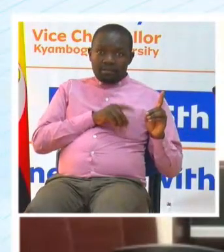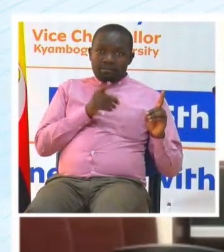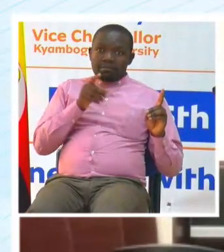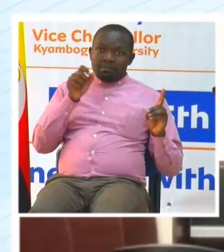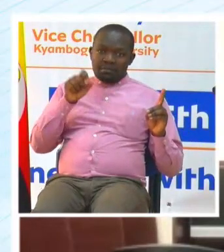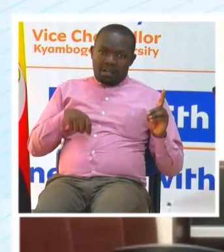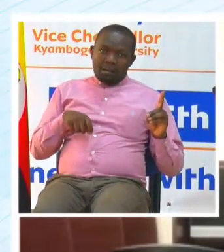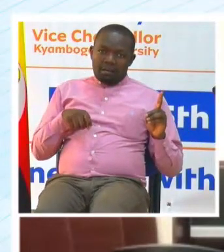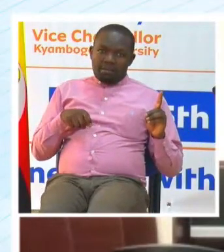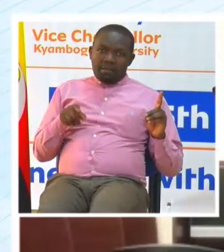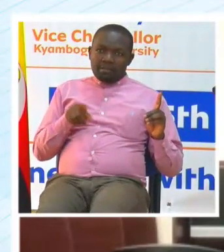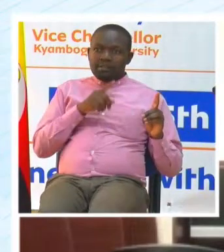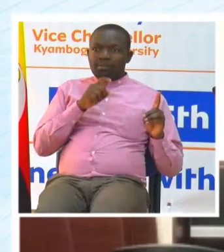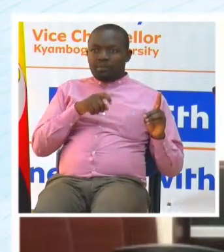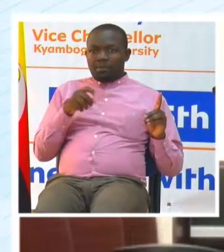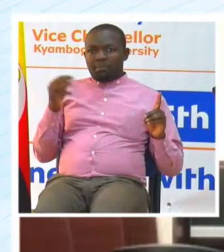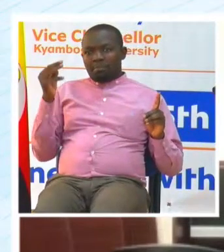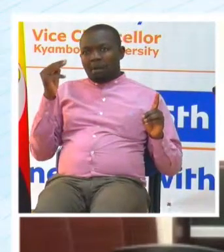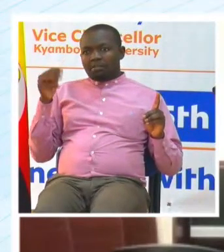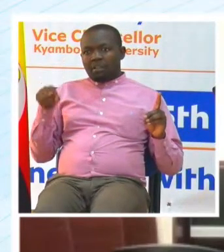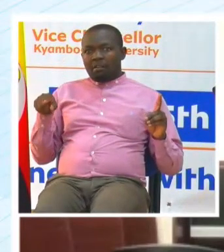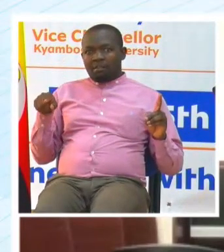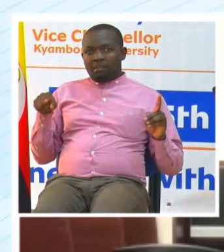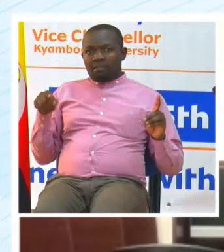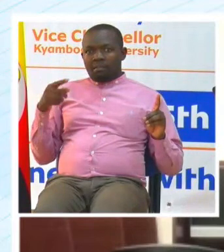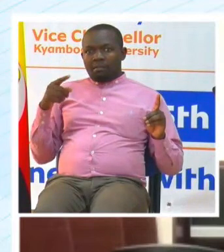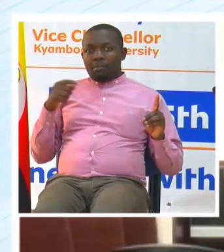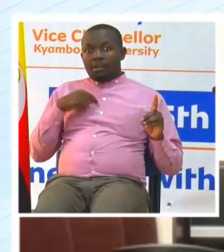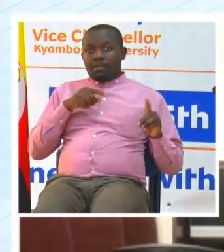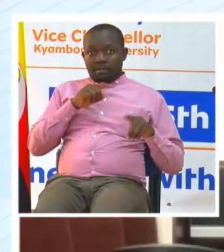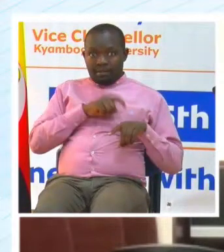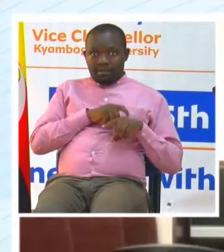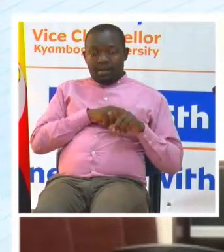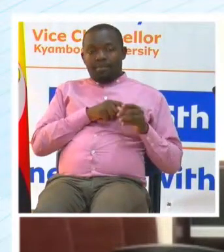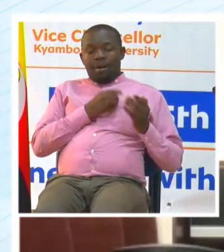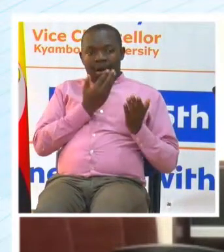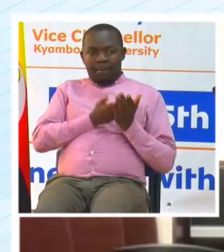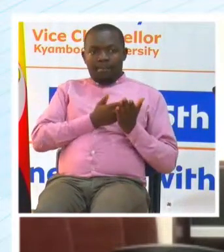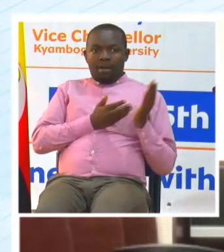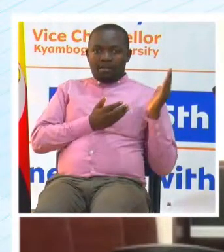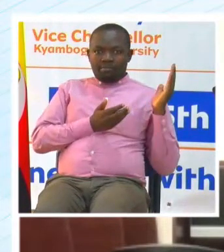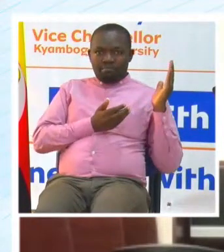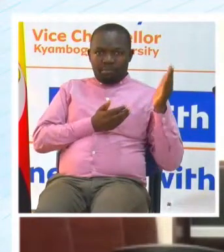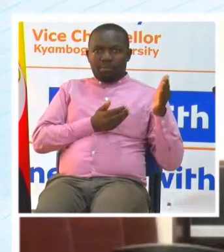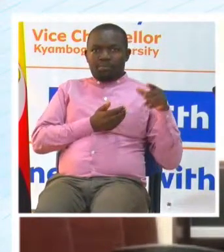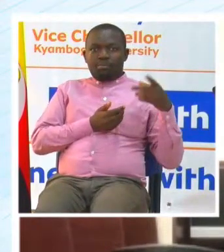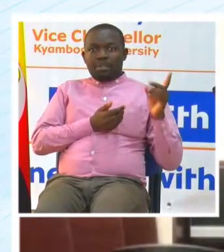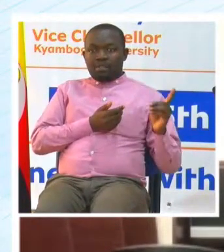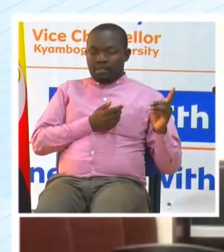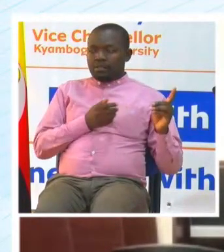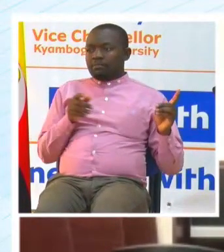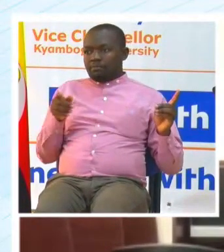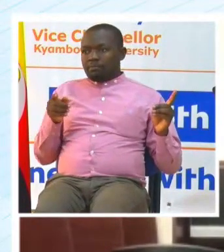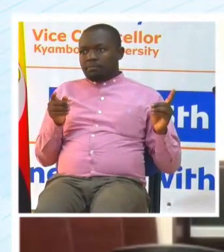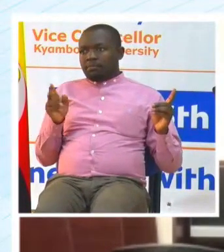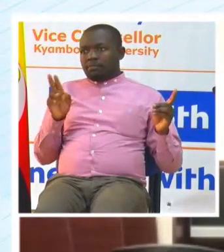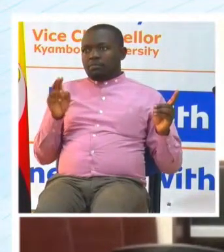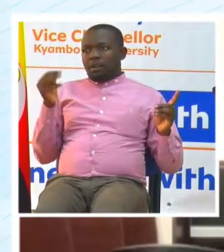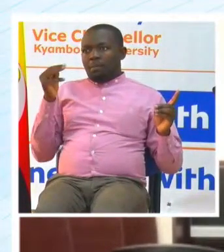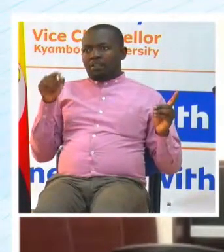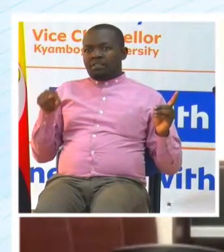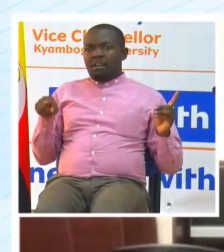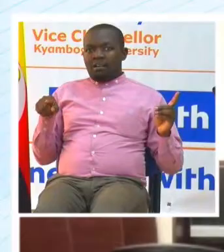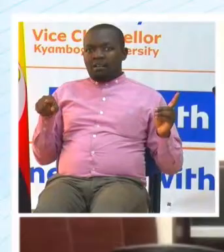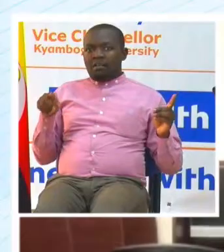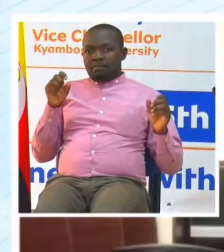be doing the master's at the same time. But when you apply for a PhD directly after your bachelor's, that's also possible. You just need to know